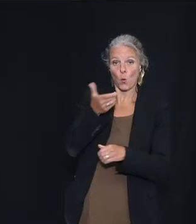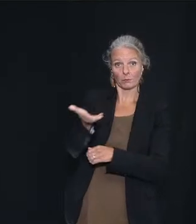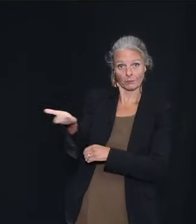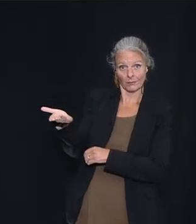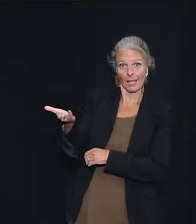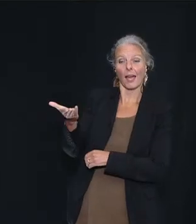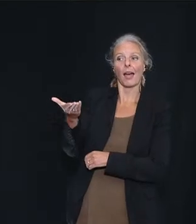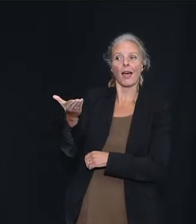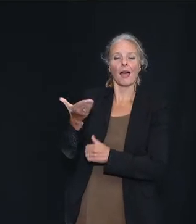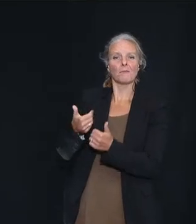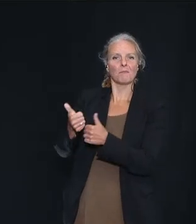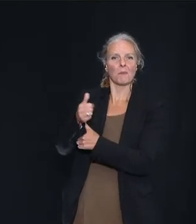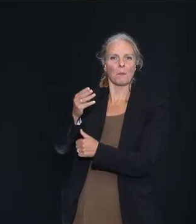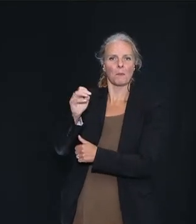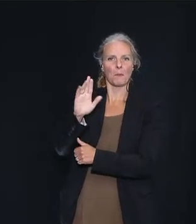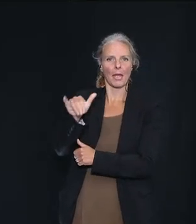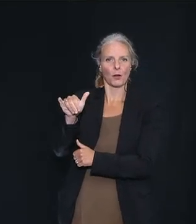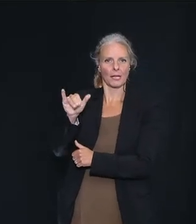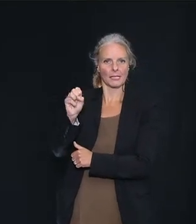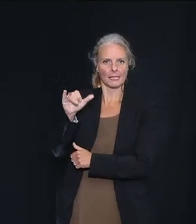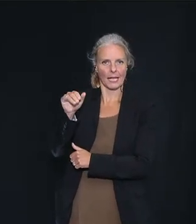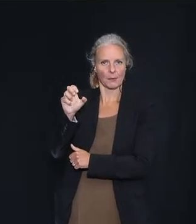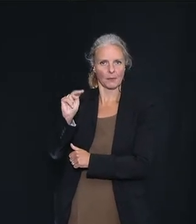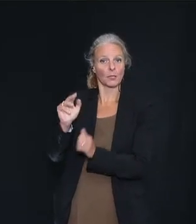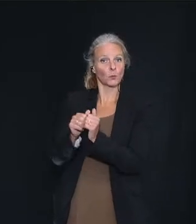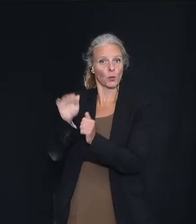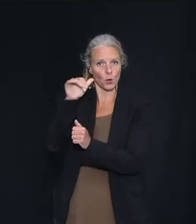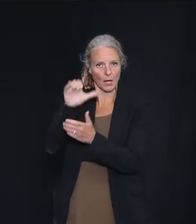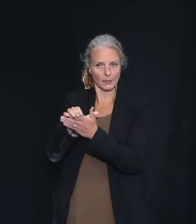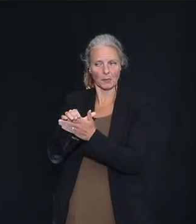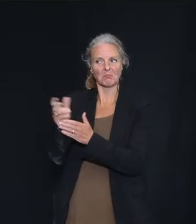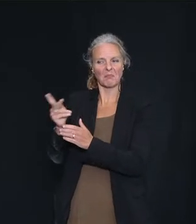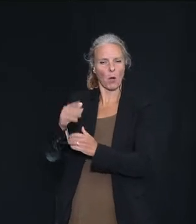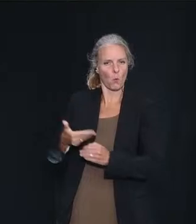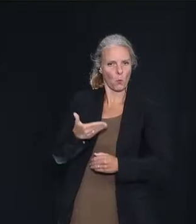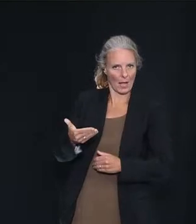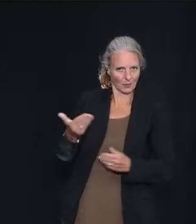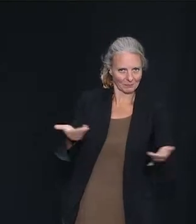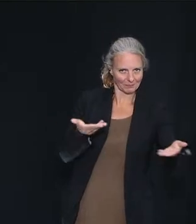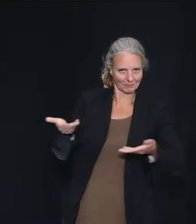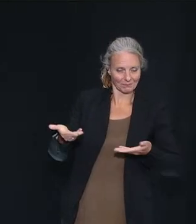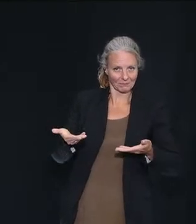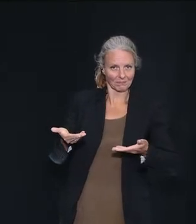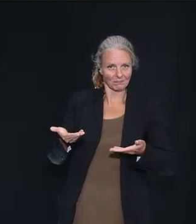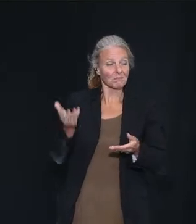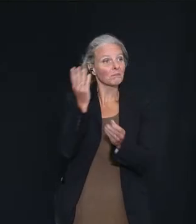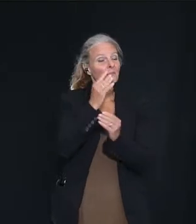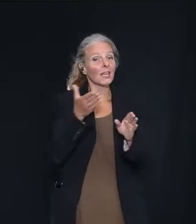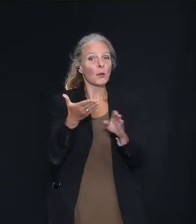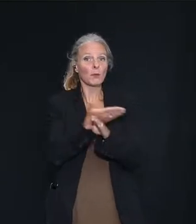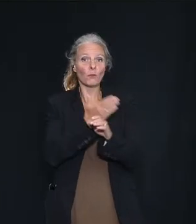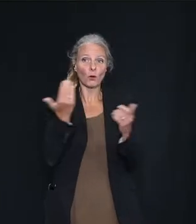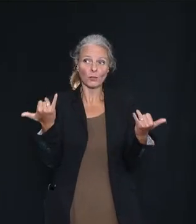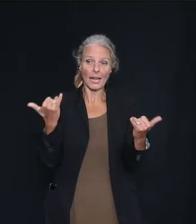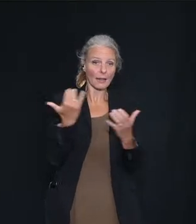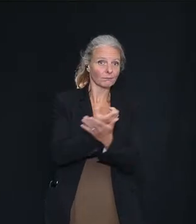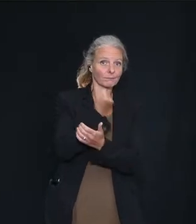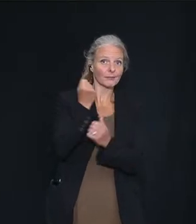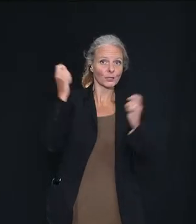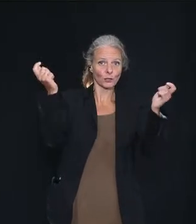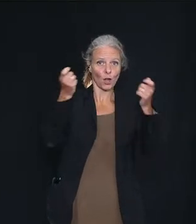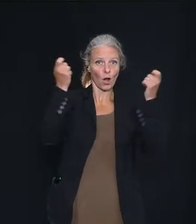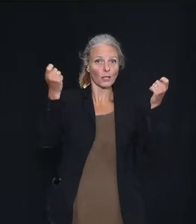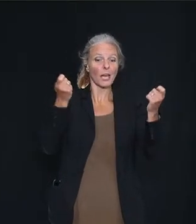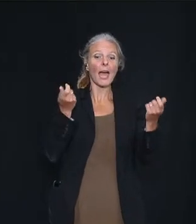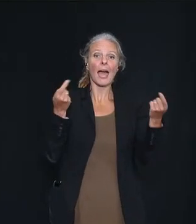beginning of the ceremony, a traditional Inuit lamp known as the kulik was lit to mark this important day. Traditionally, the